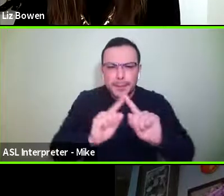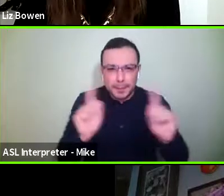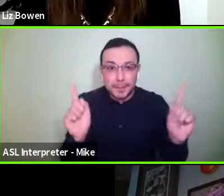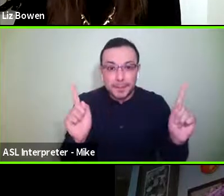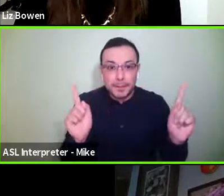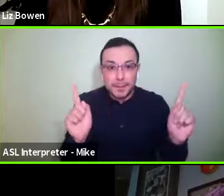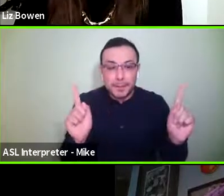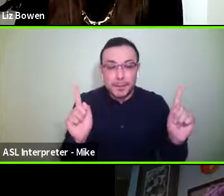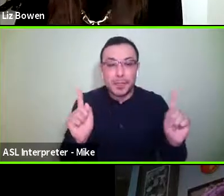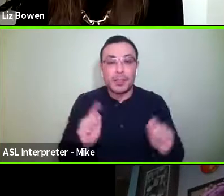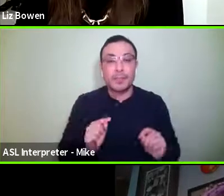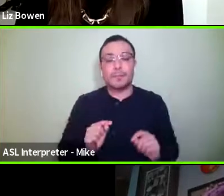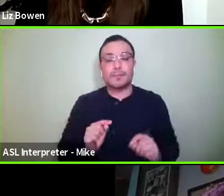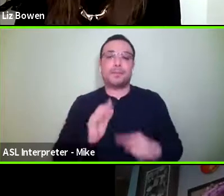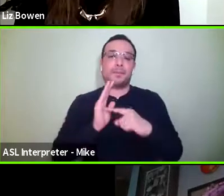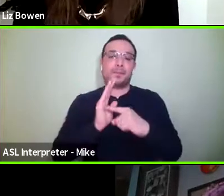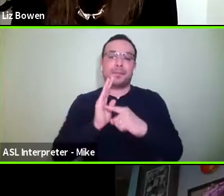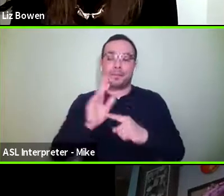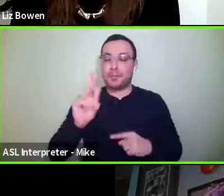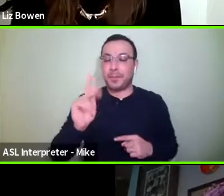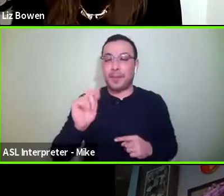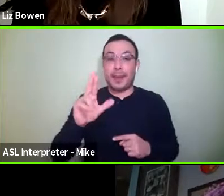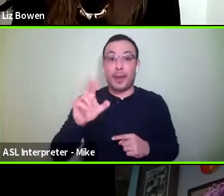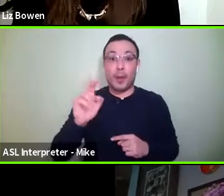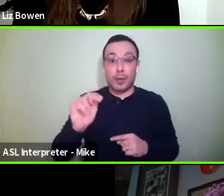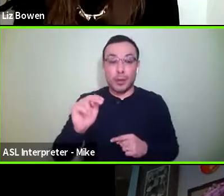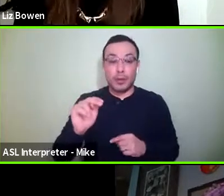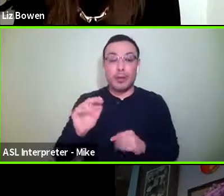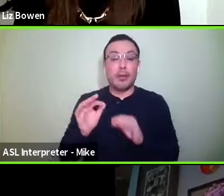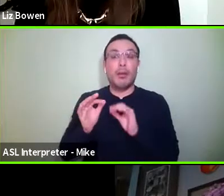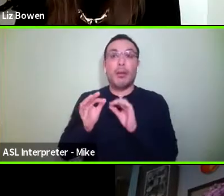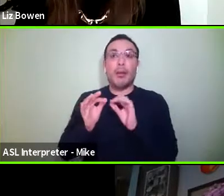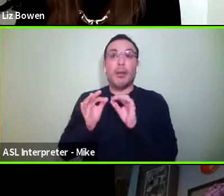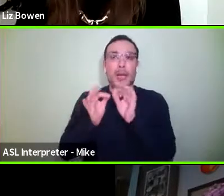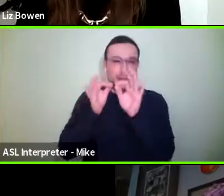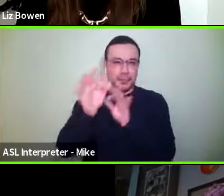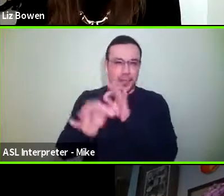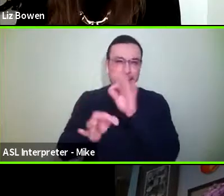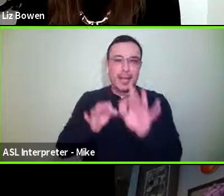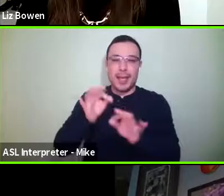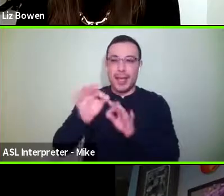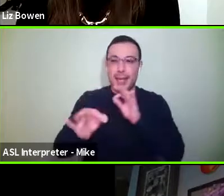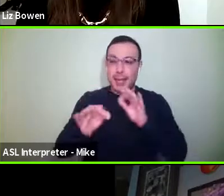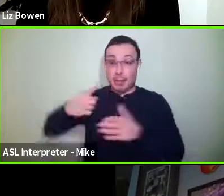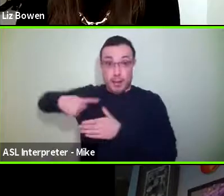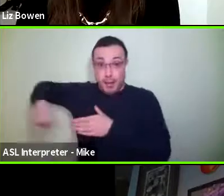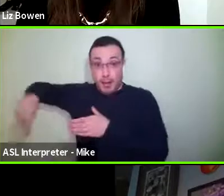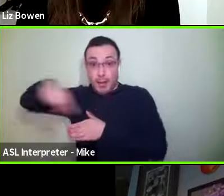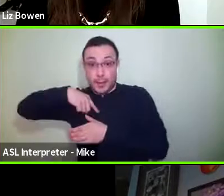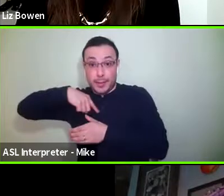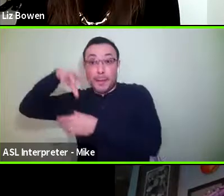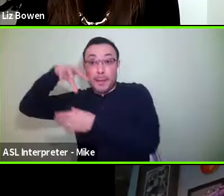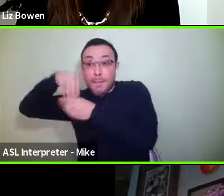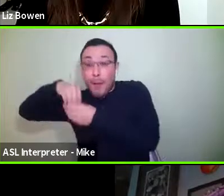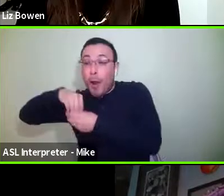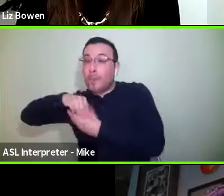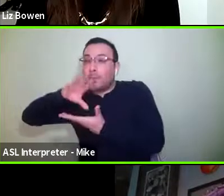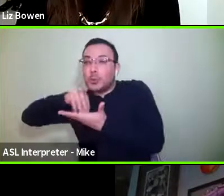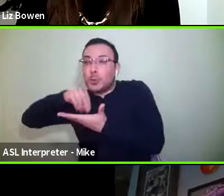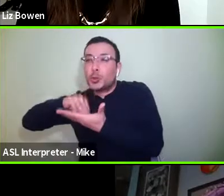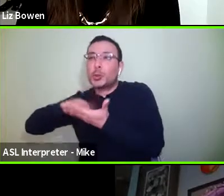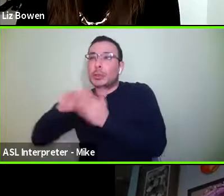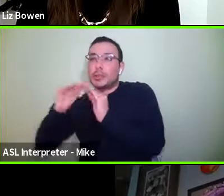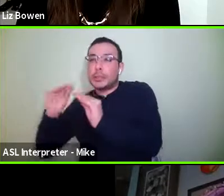many of us who work in disability culture and disability studies, the world is